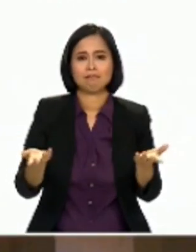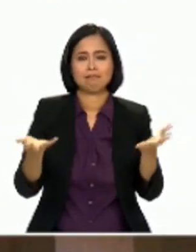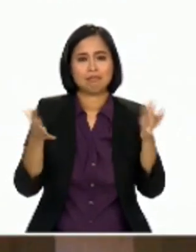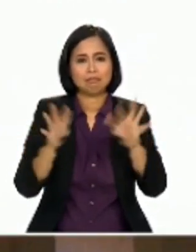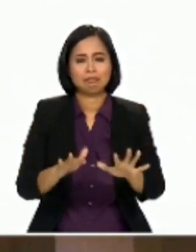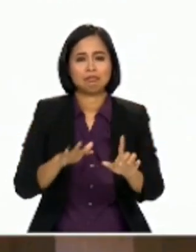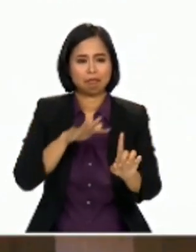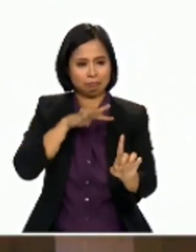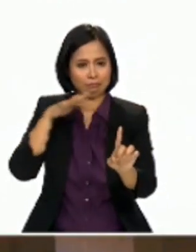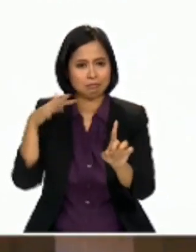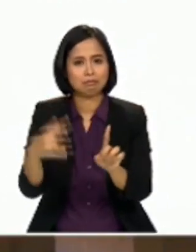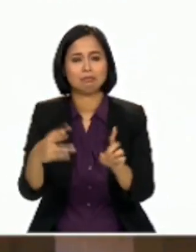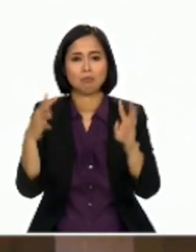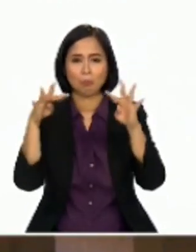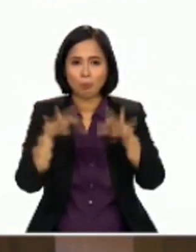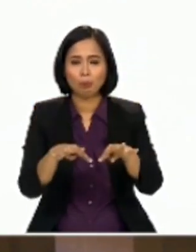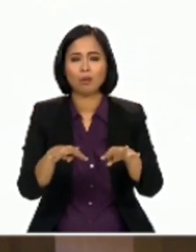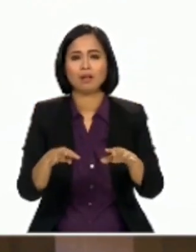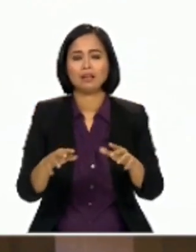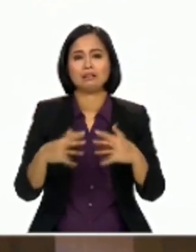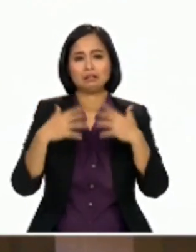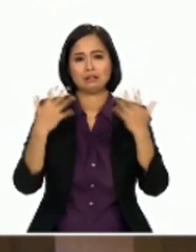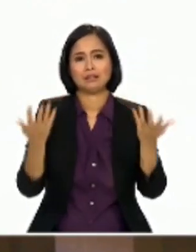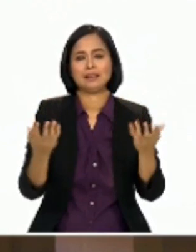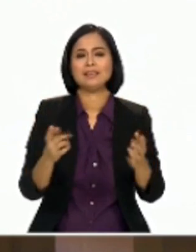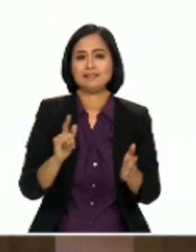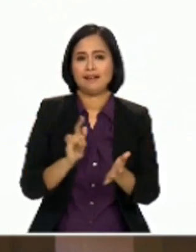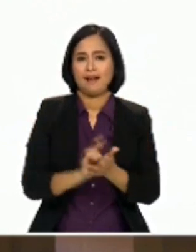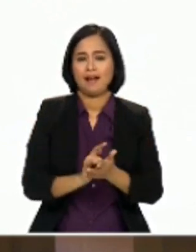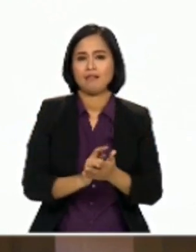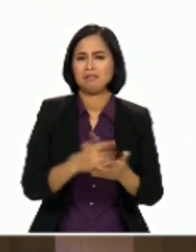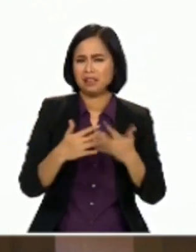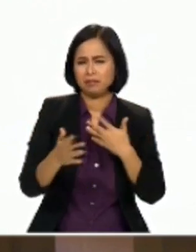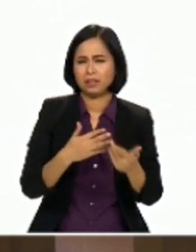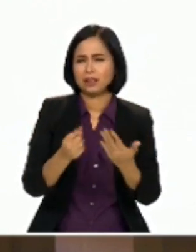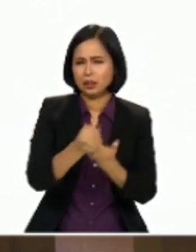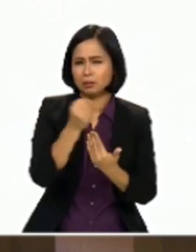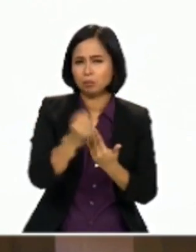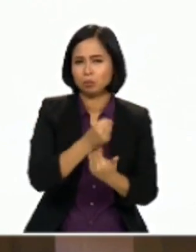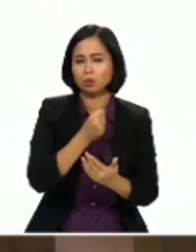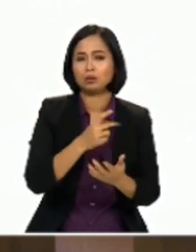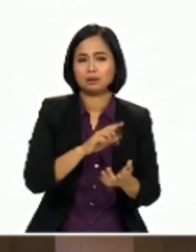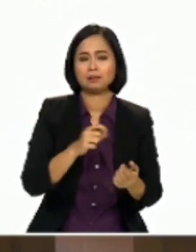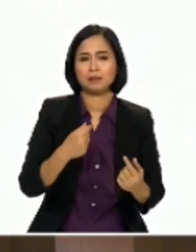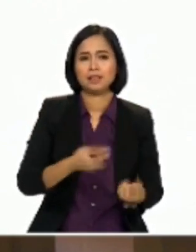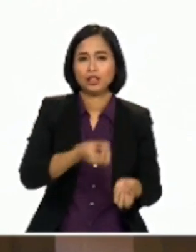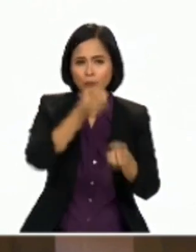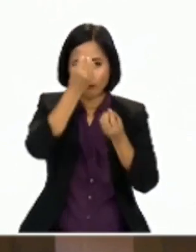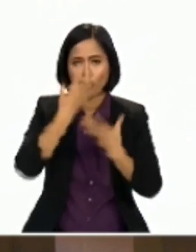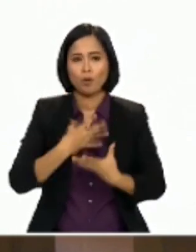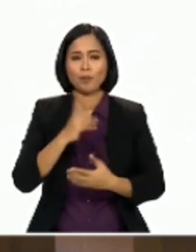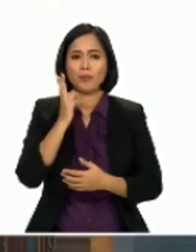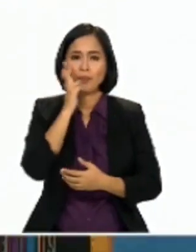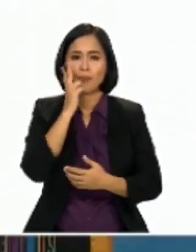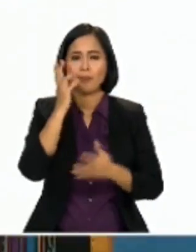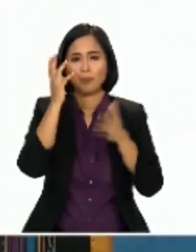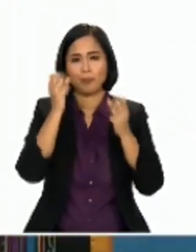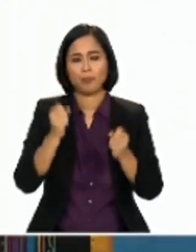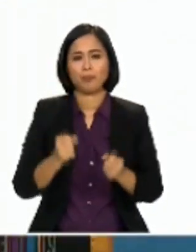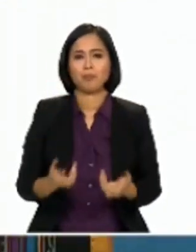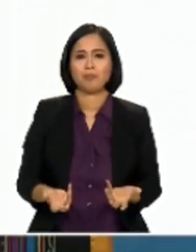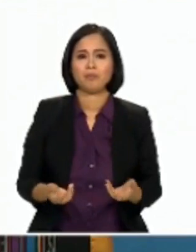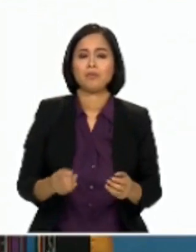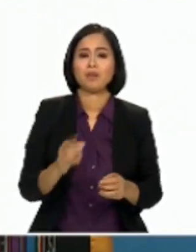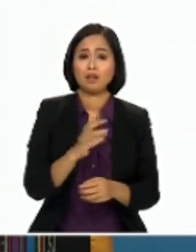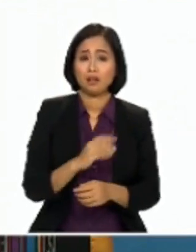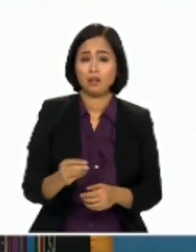a scandal, because that incident, however little, will reach me. And if that with us,